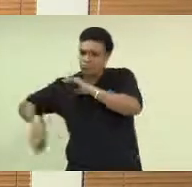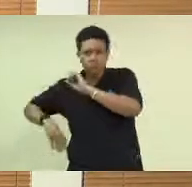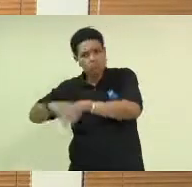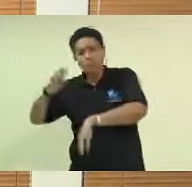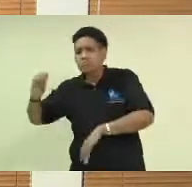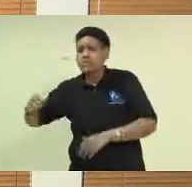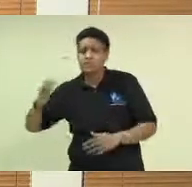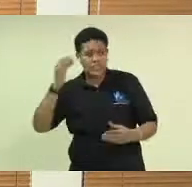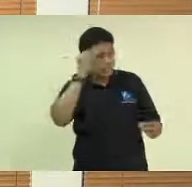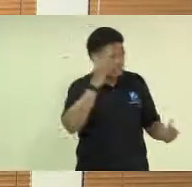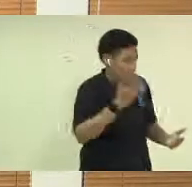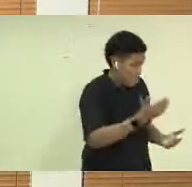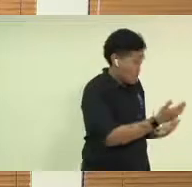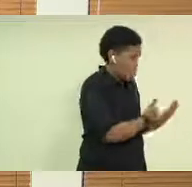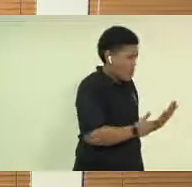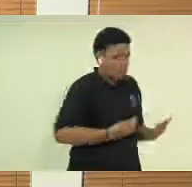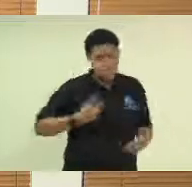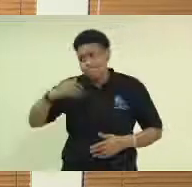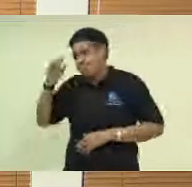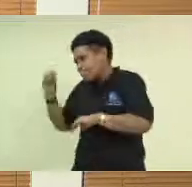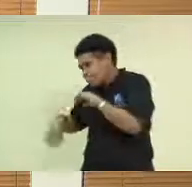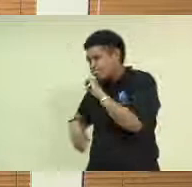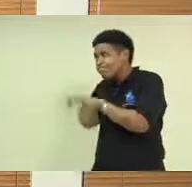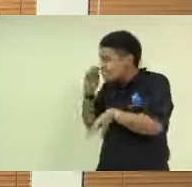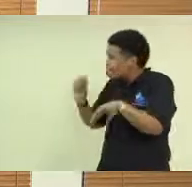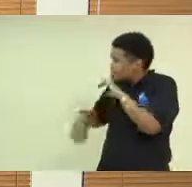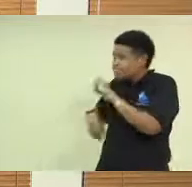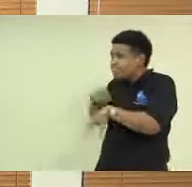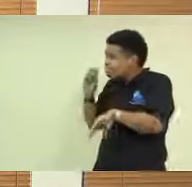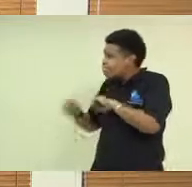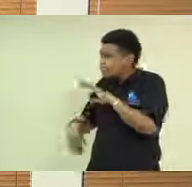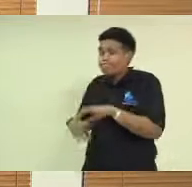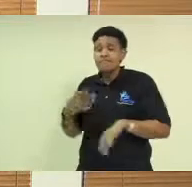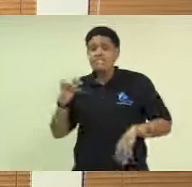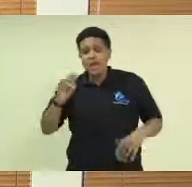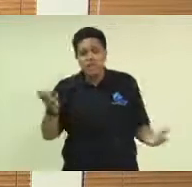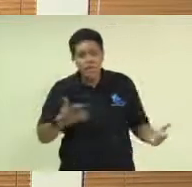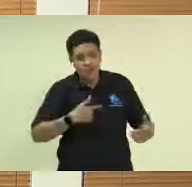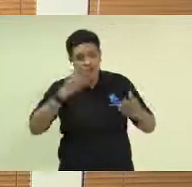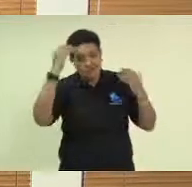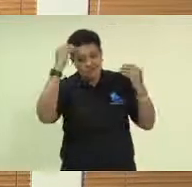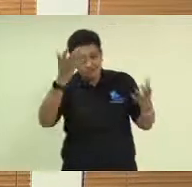the data, as is the case with our conversations when we present.